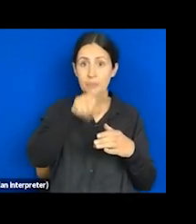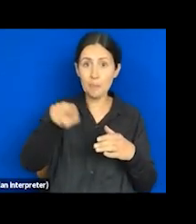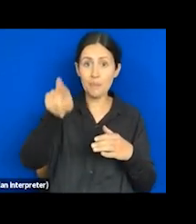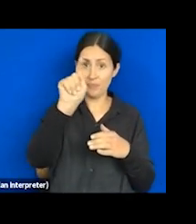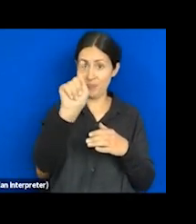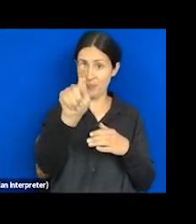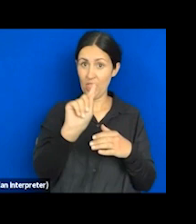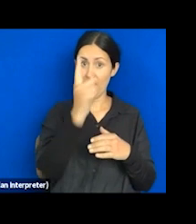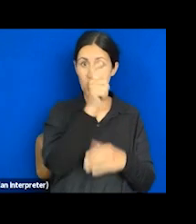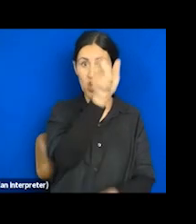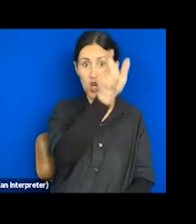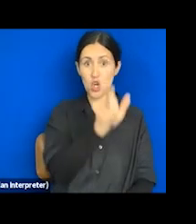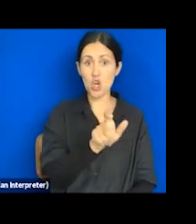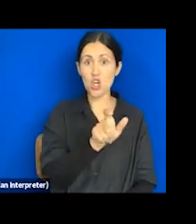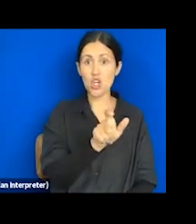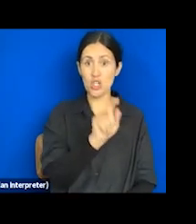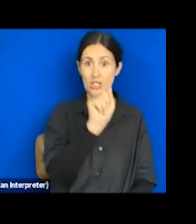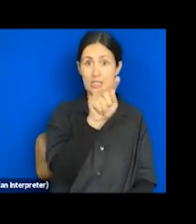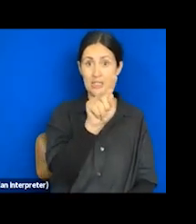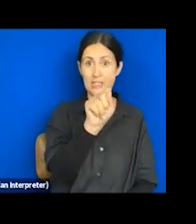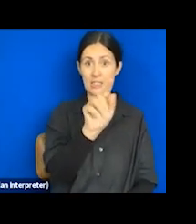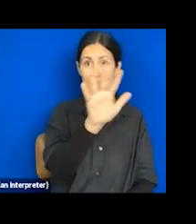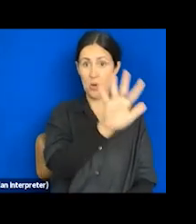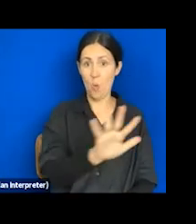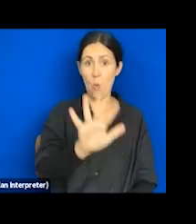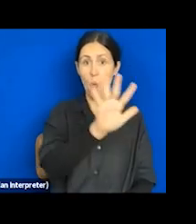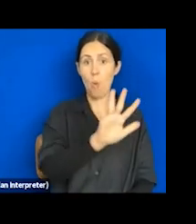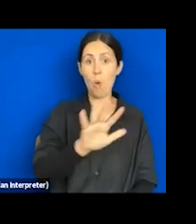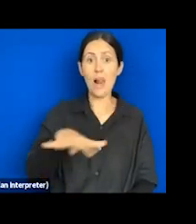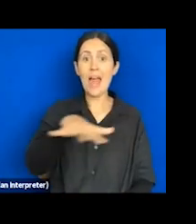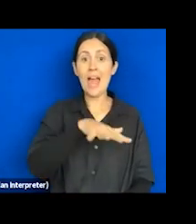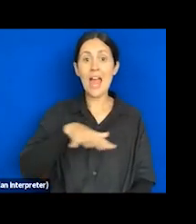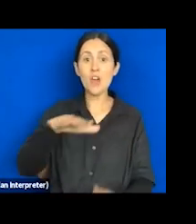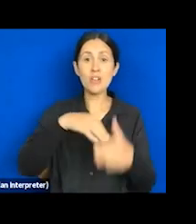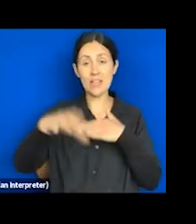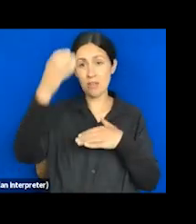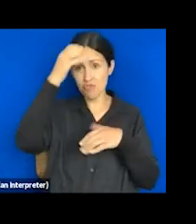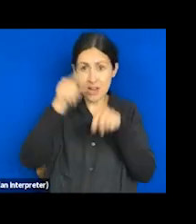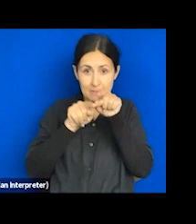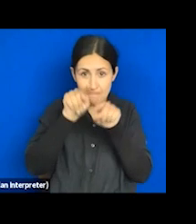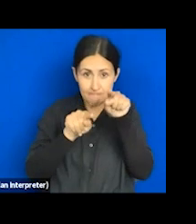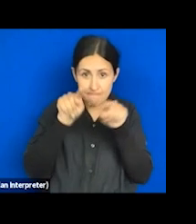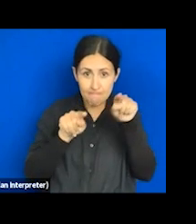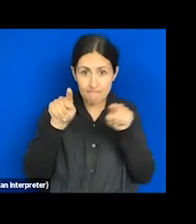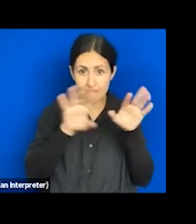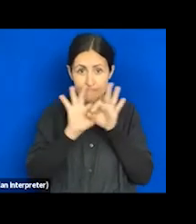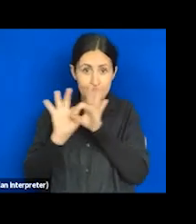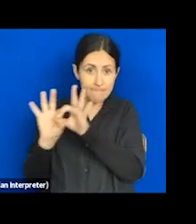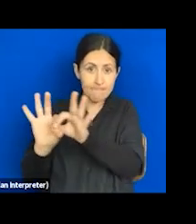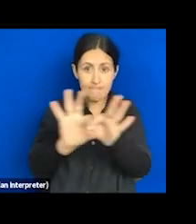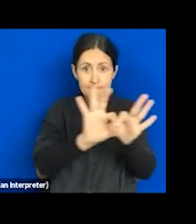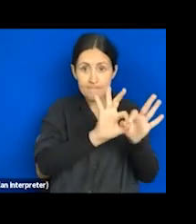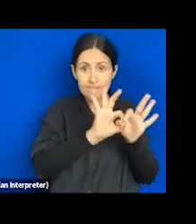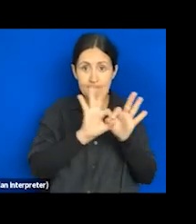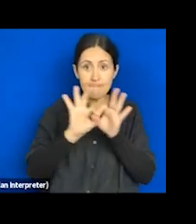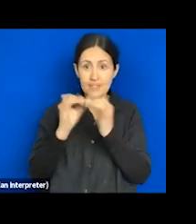state, where all the different regions are essentially fluctuating in their spontaneous activity in a synchronous way, in a phase-locked